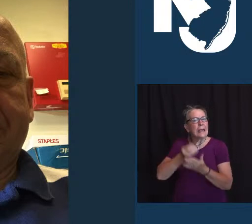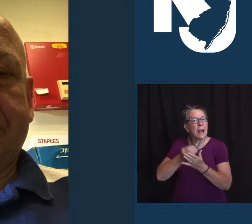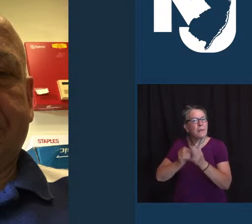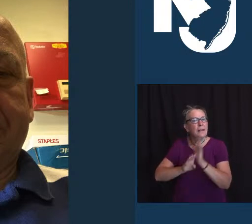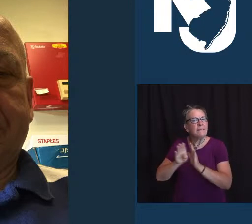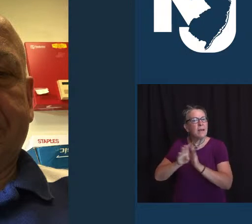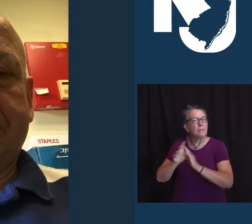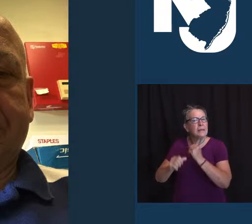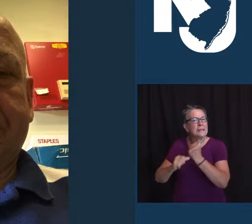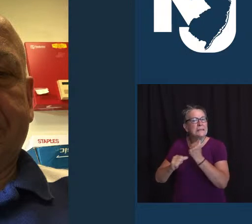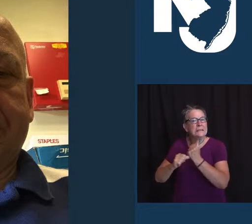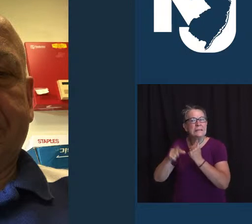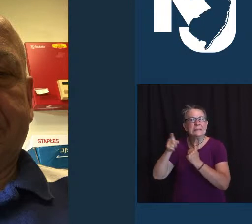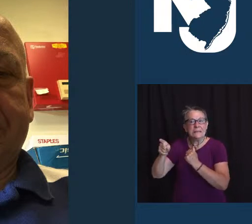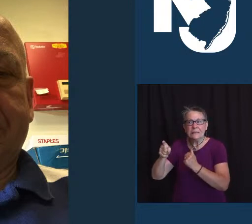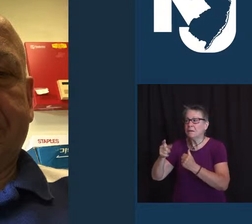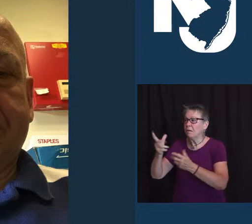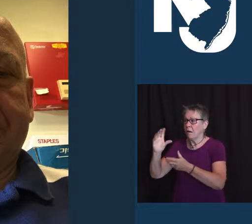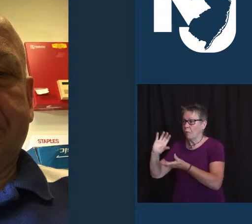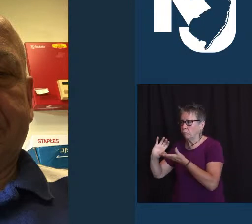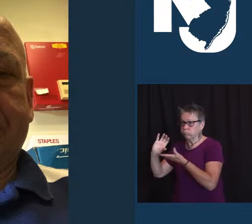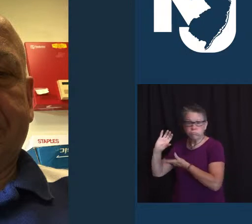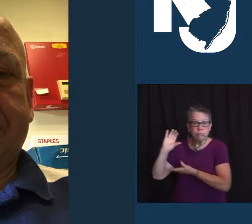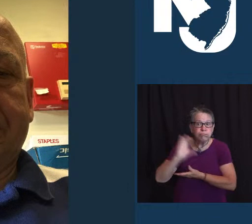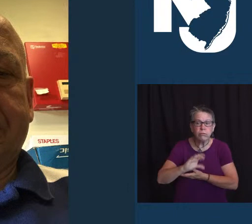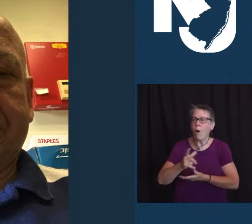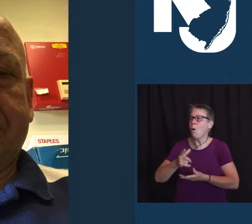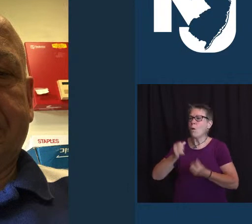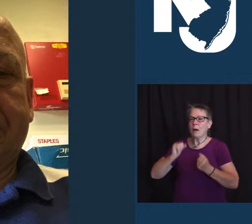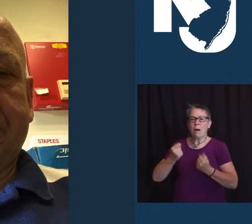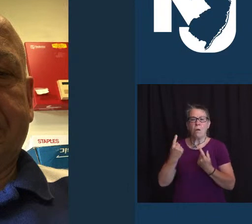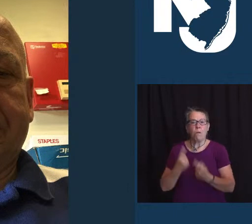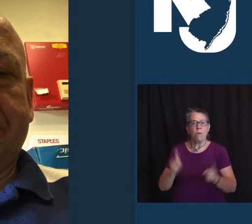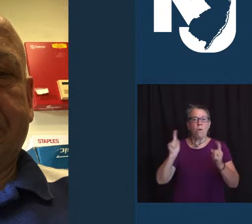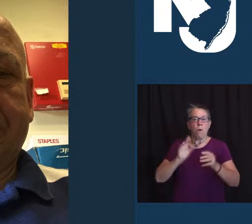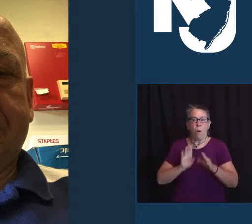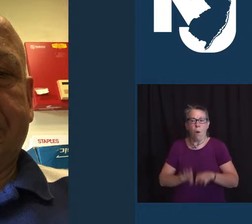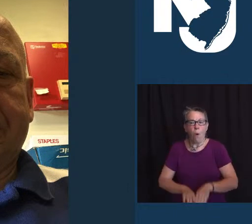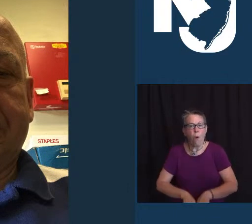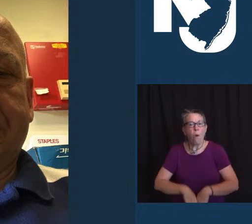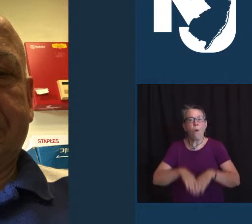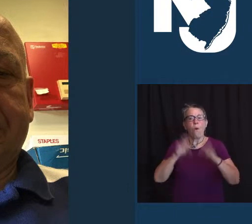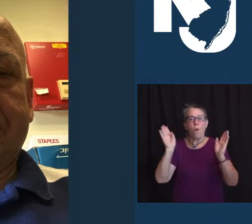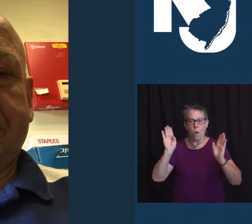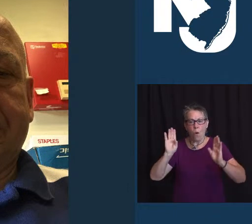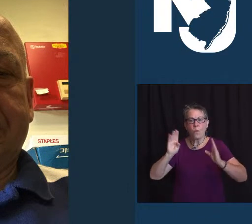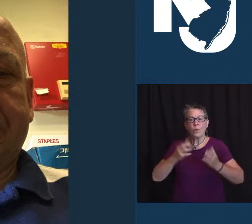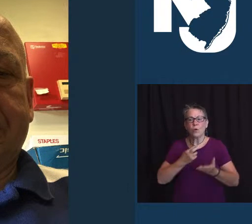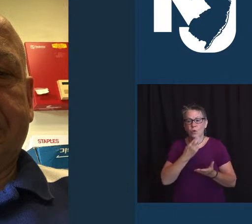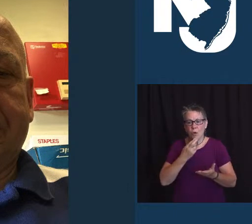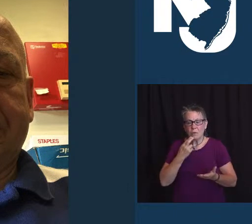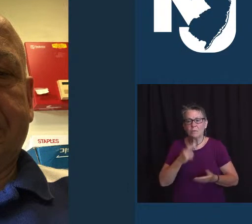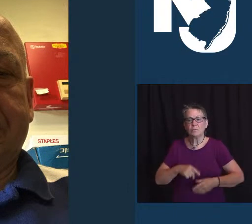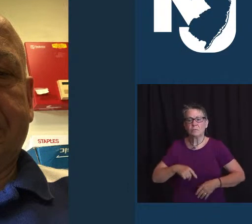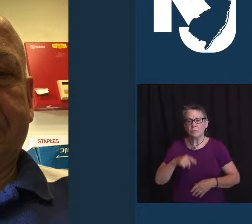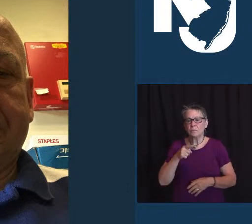Wednesday, by the way, Adnan came to New Jersey from Turkey. He was able to keep his business viable. By the way, check him